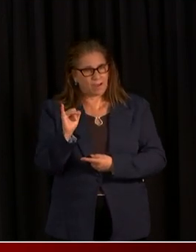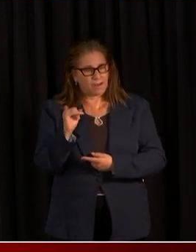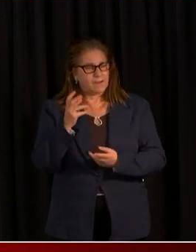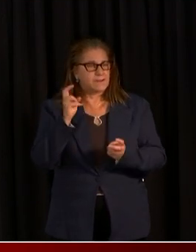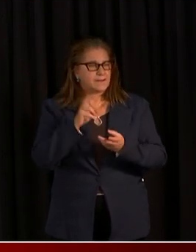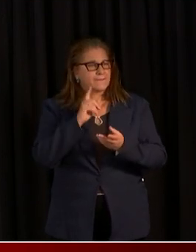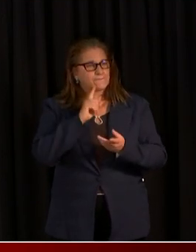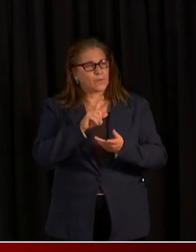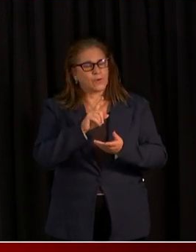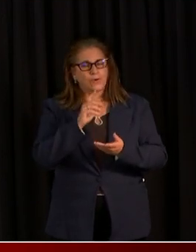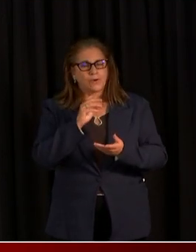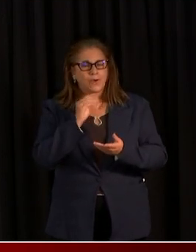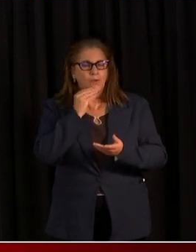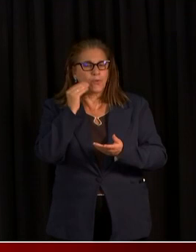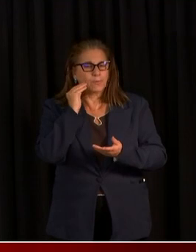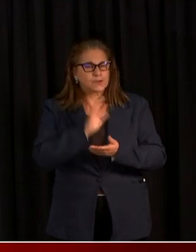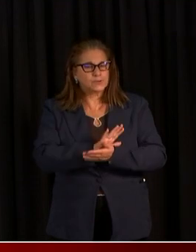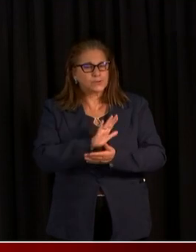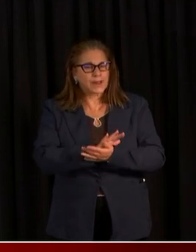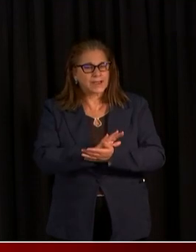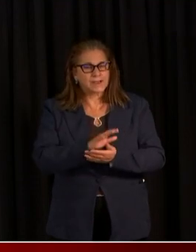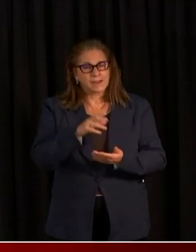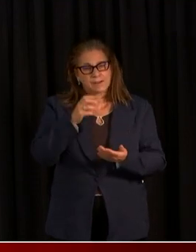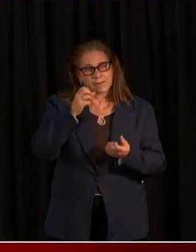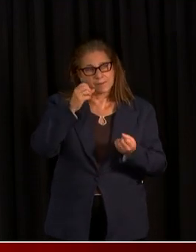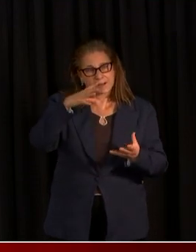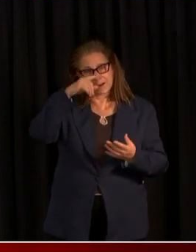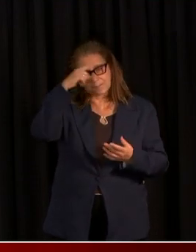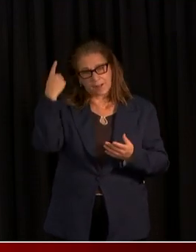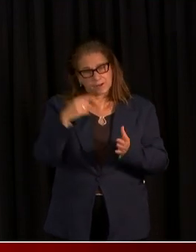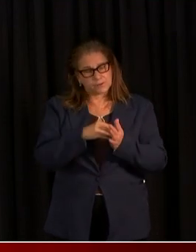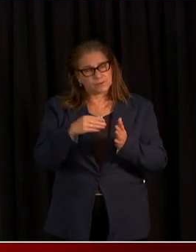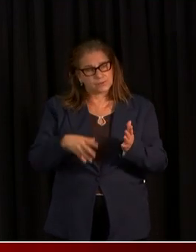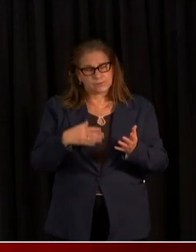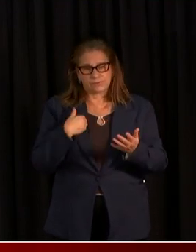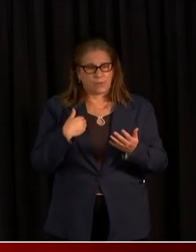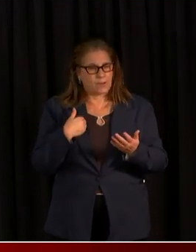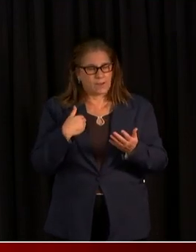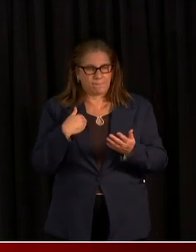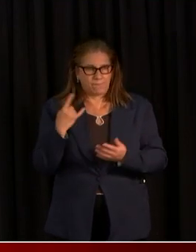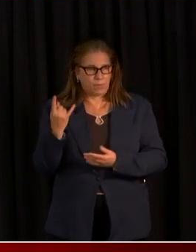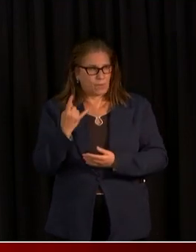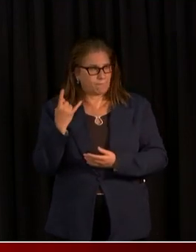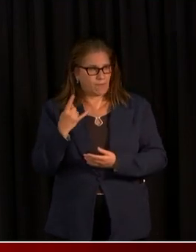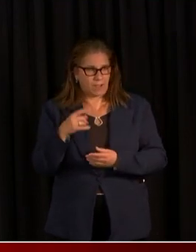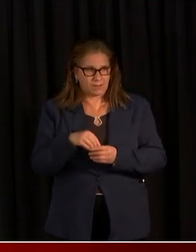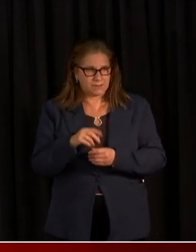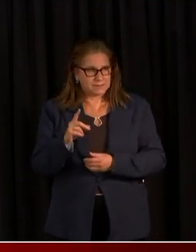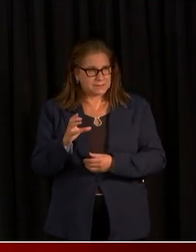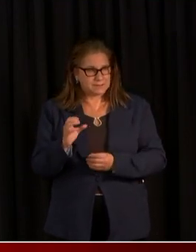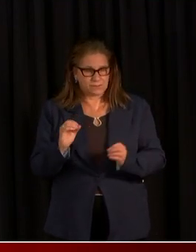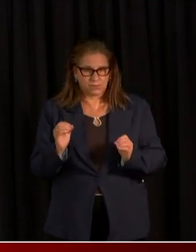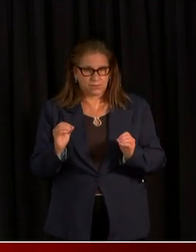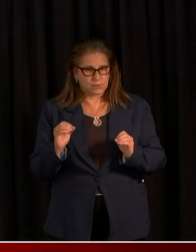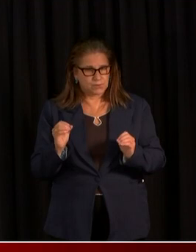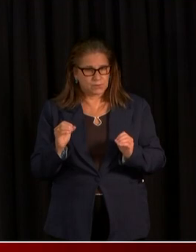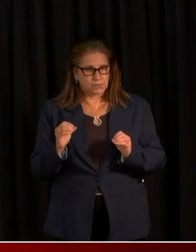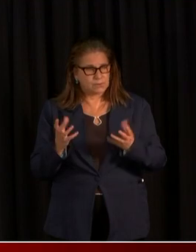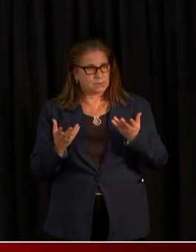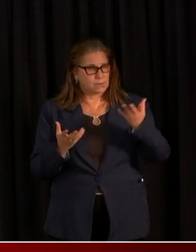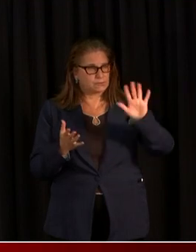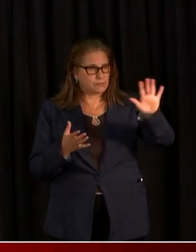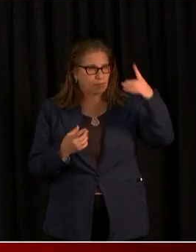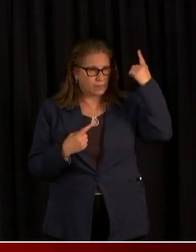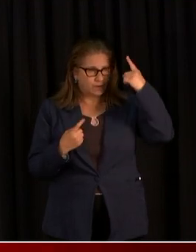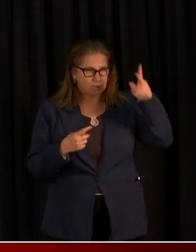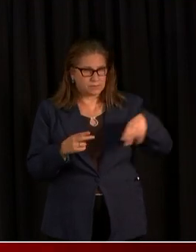27% of Black students don't have access to Wi-Fi in DC. What are your thoughts on that? Well, I think that that's